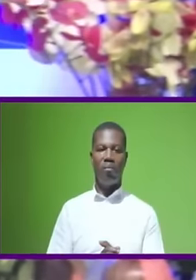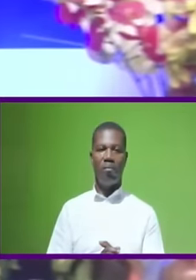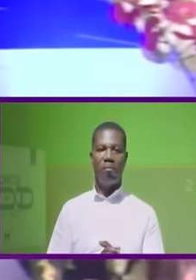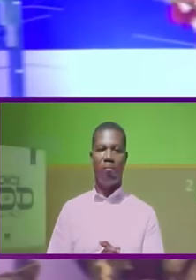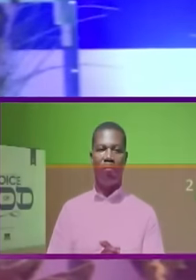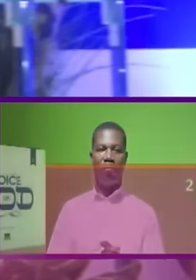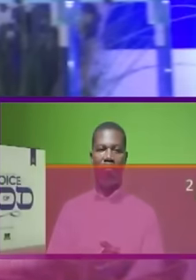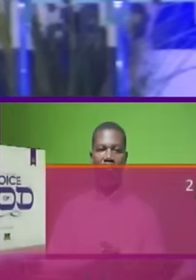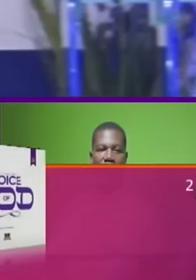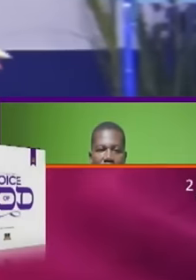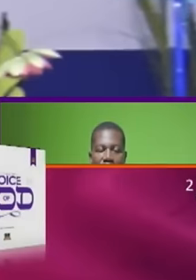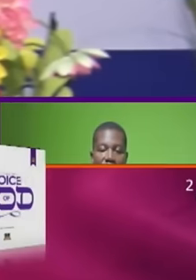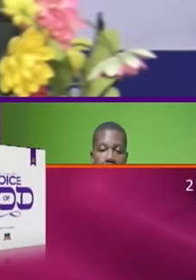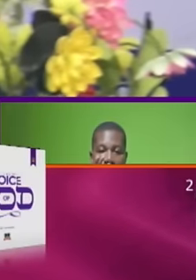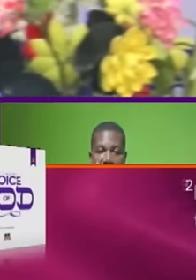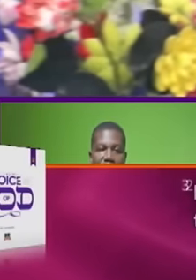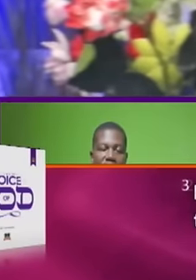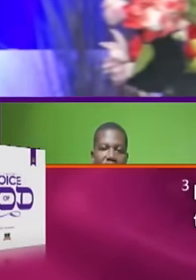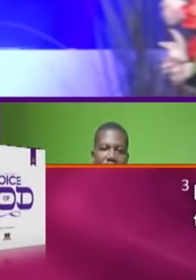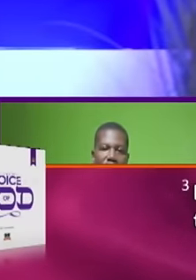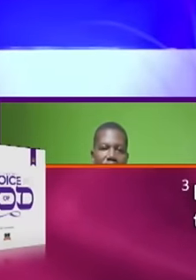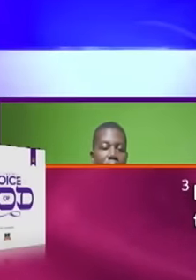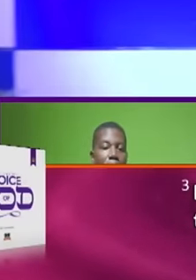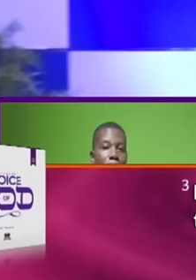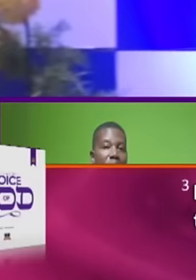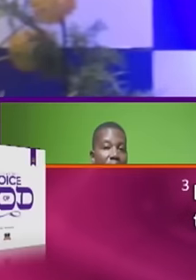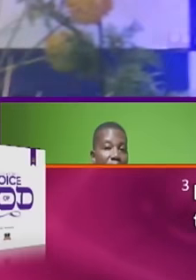Verse 3. Uh-huh.